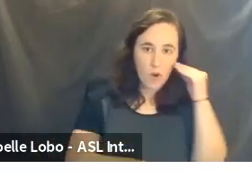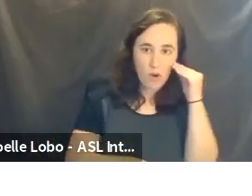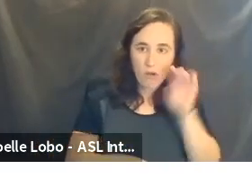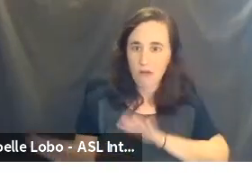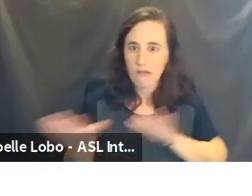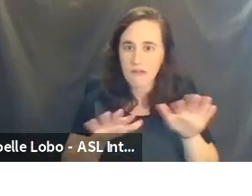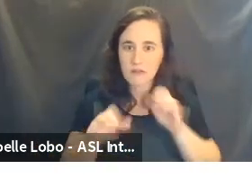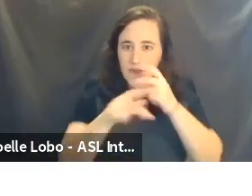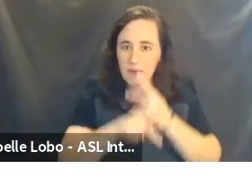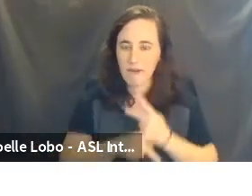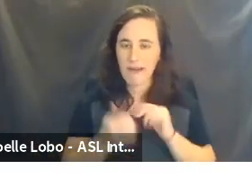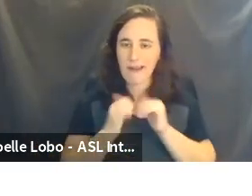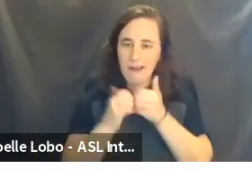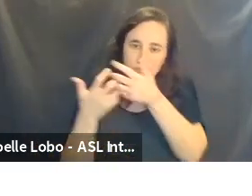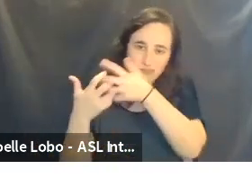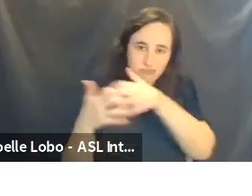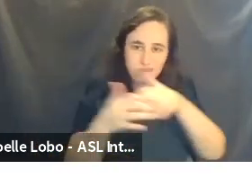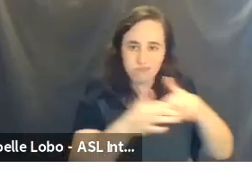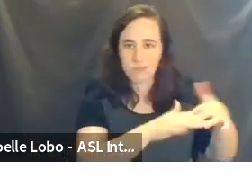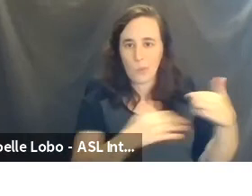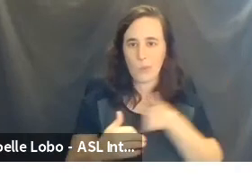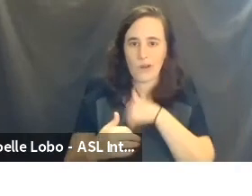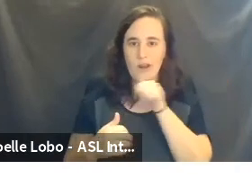you know, running into each other,